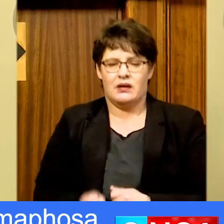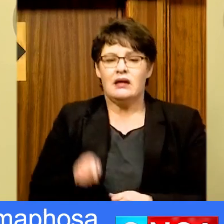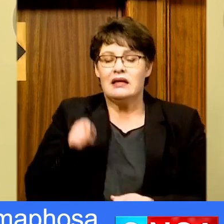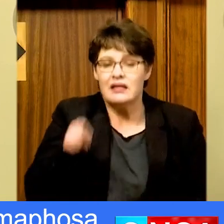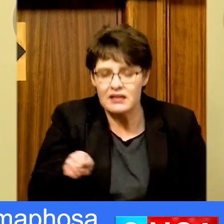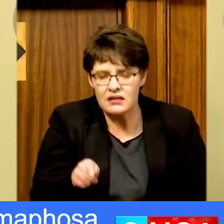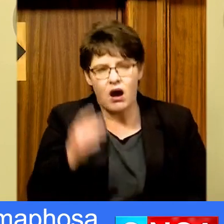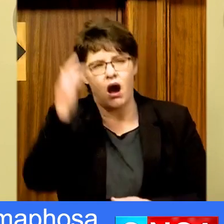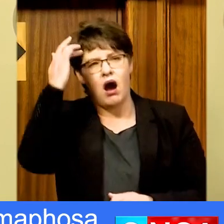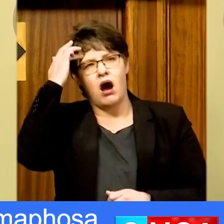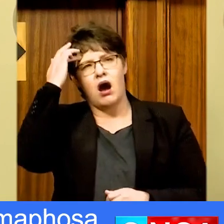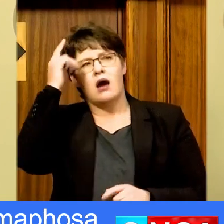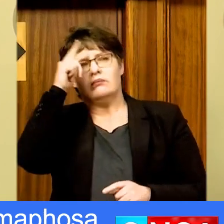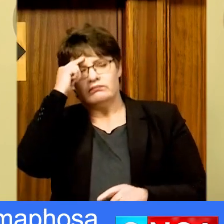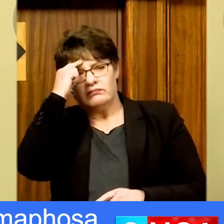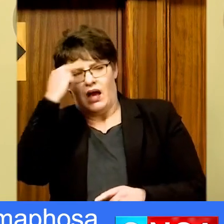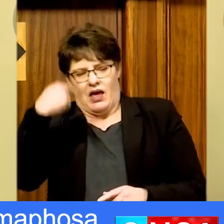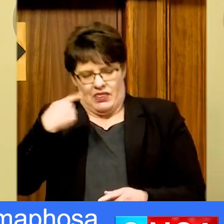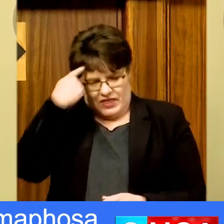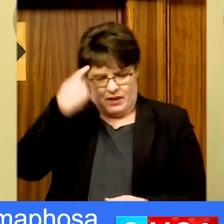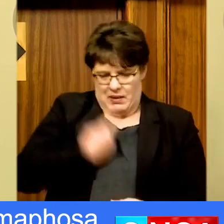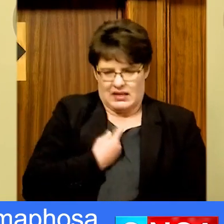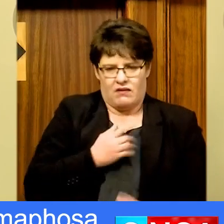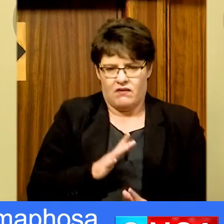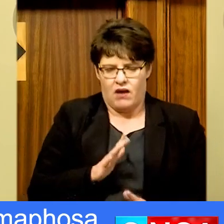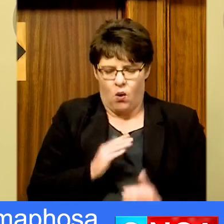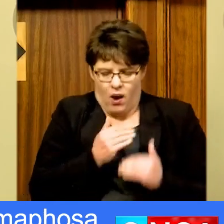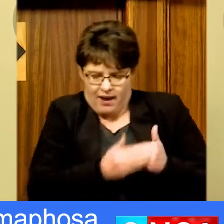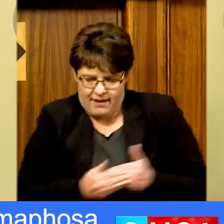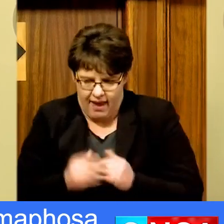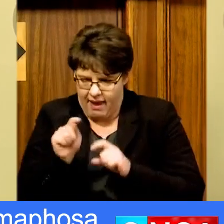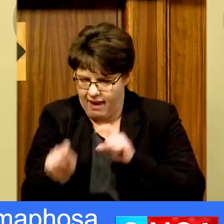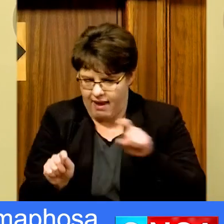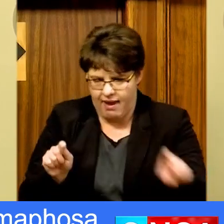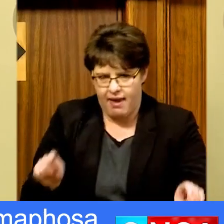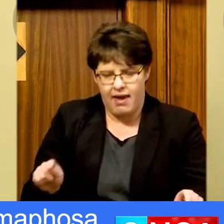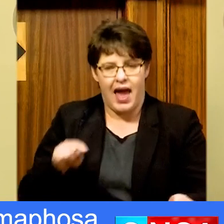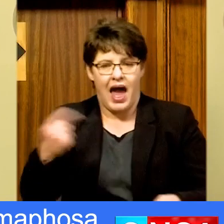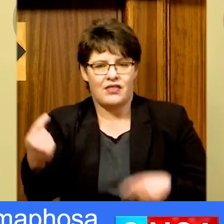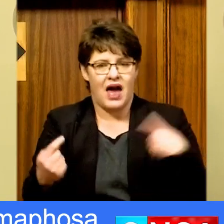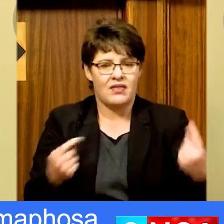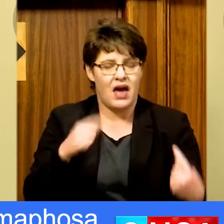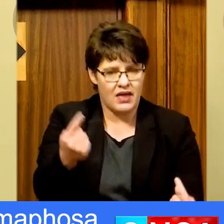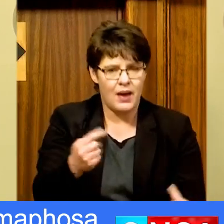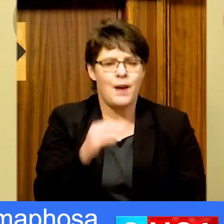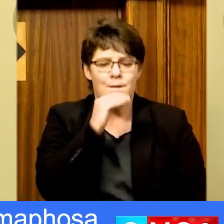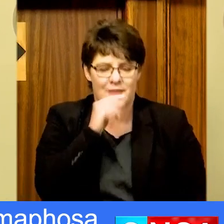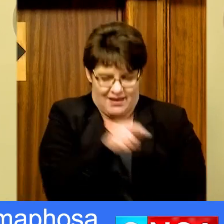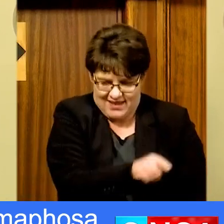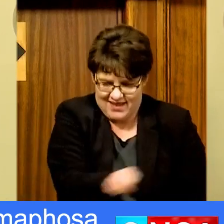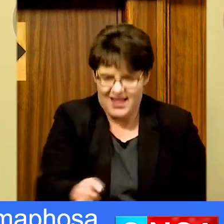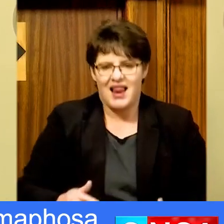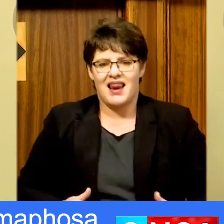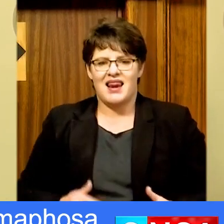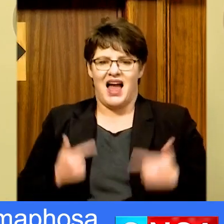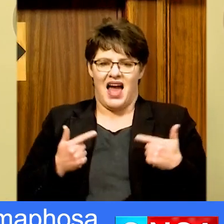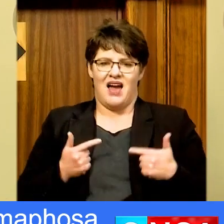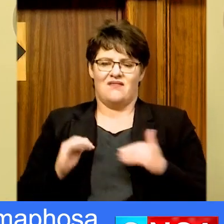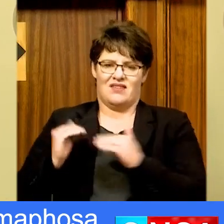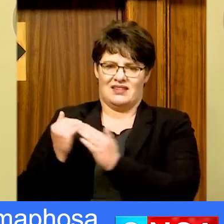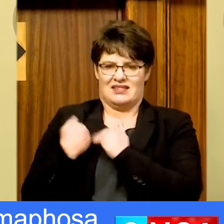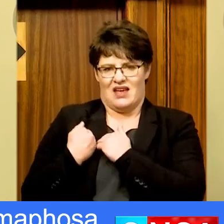this consideration and care towards others that will save the lives of our